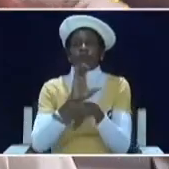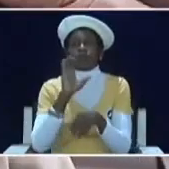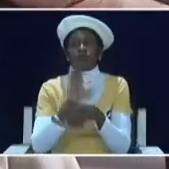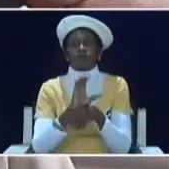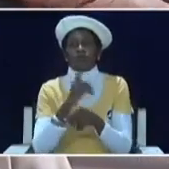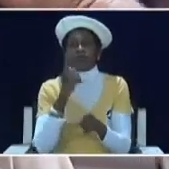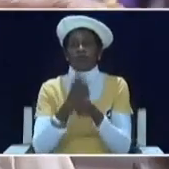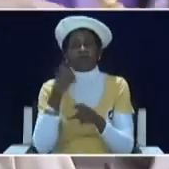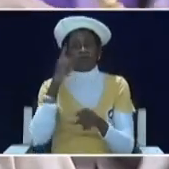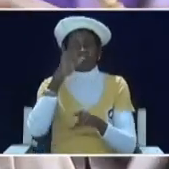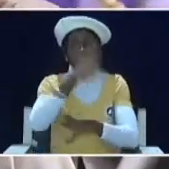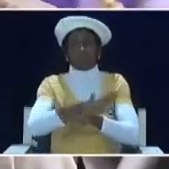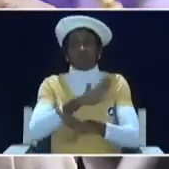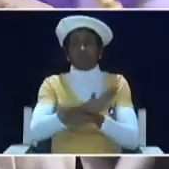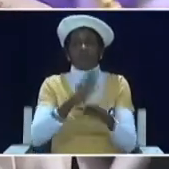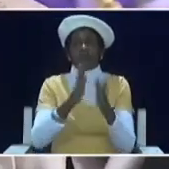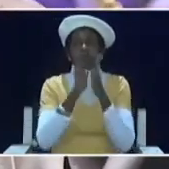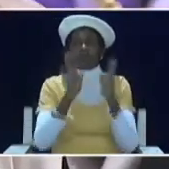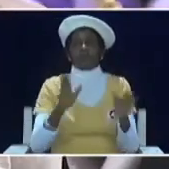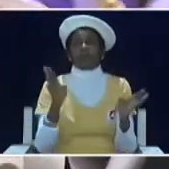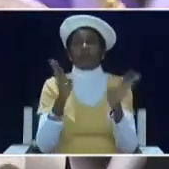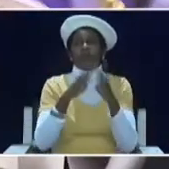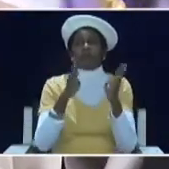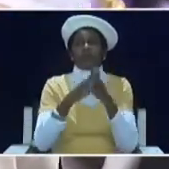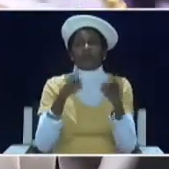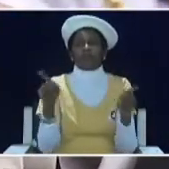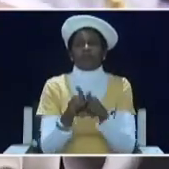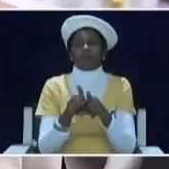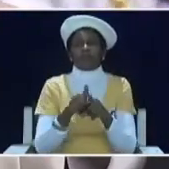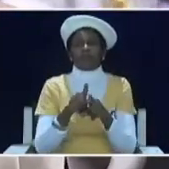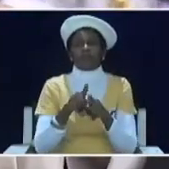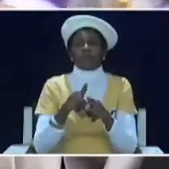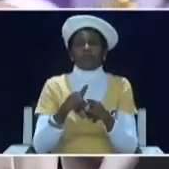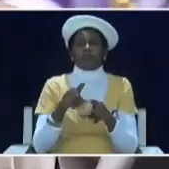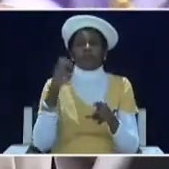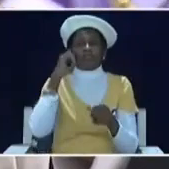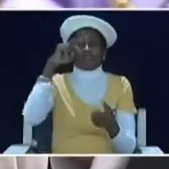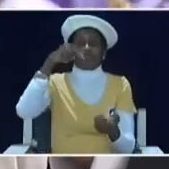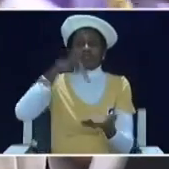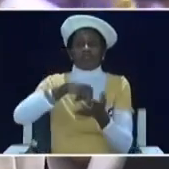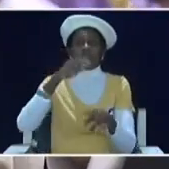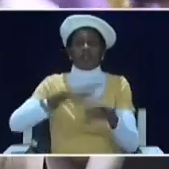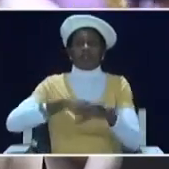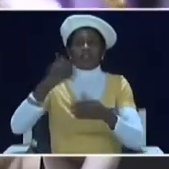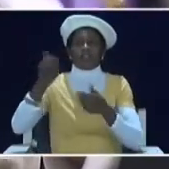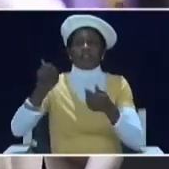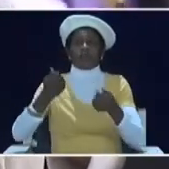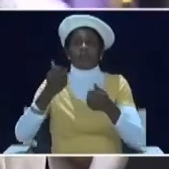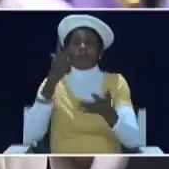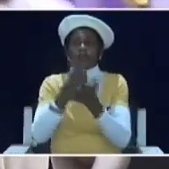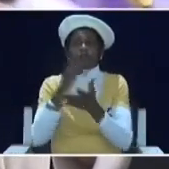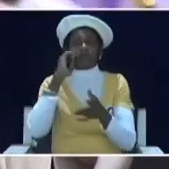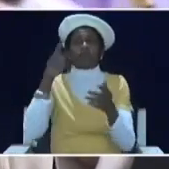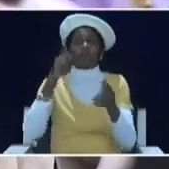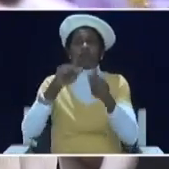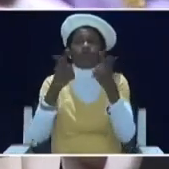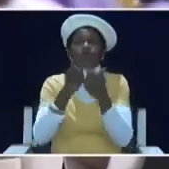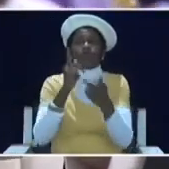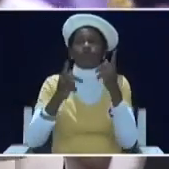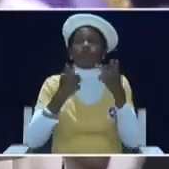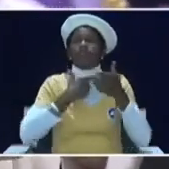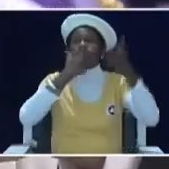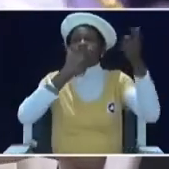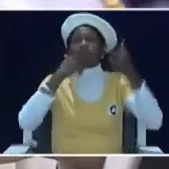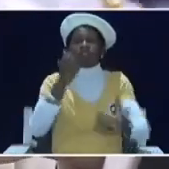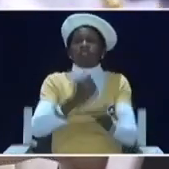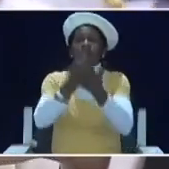just for the evening prayer meeting. As I alighted at the bus stop, I saw a group of people shouting,